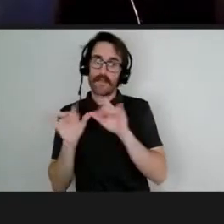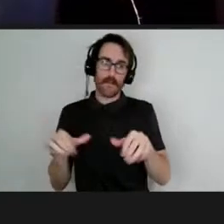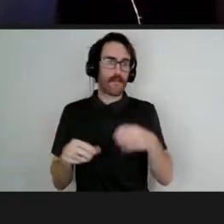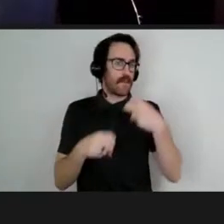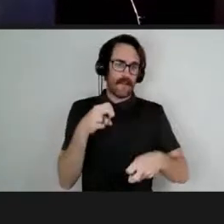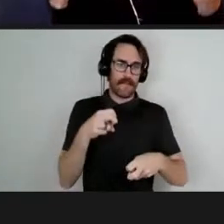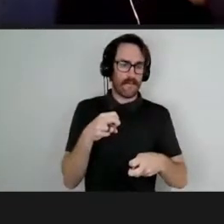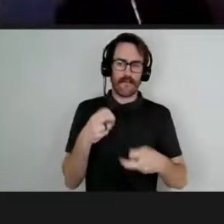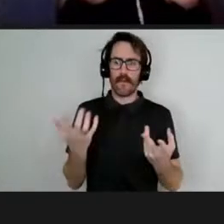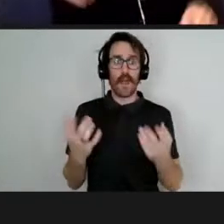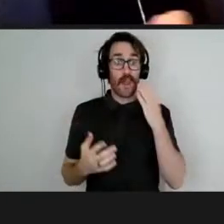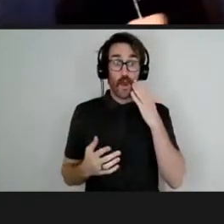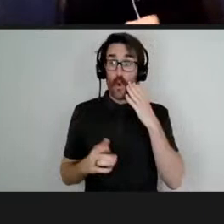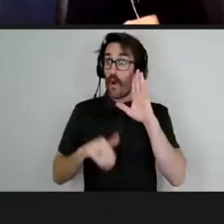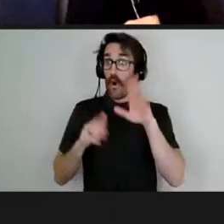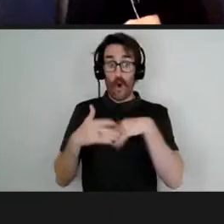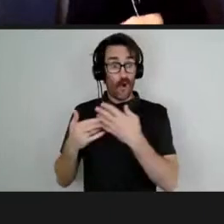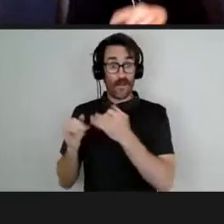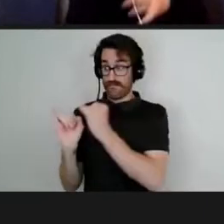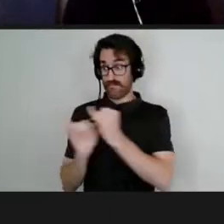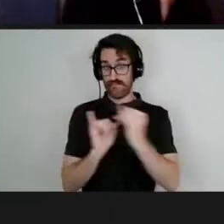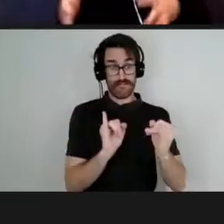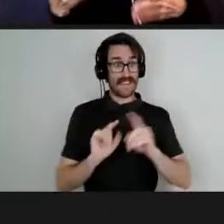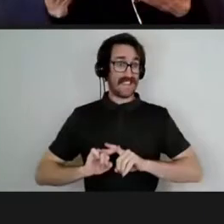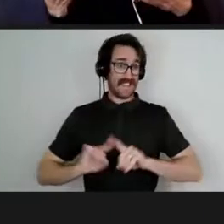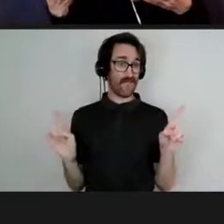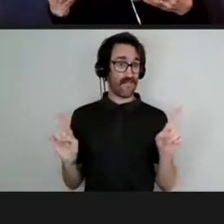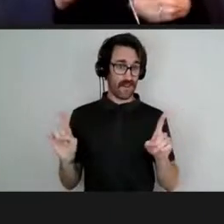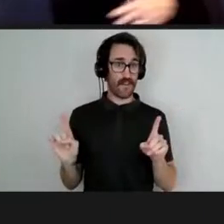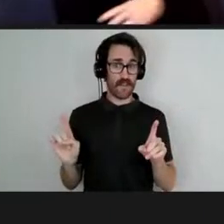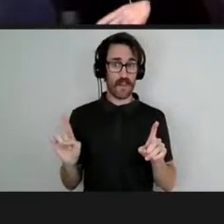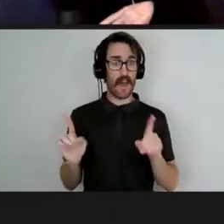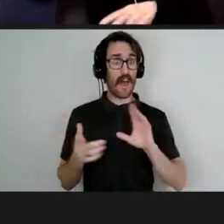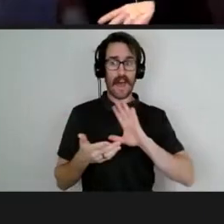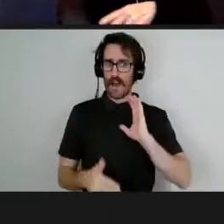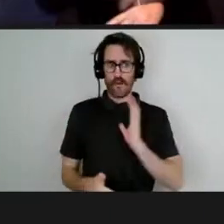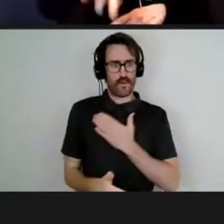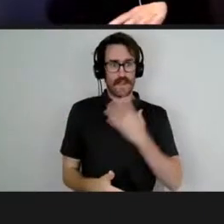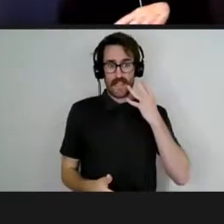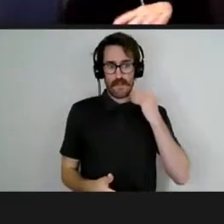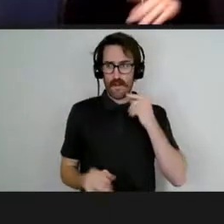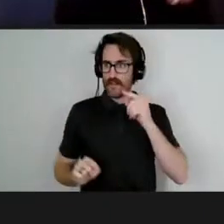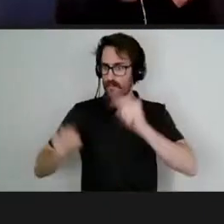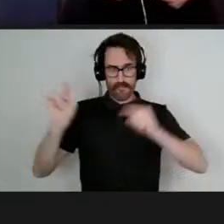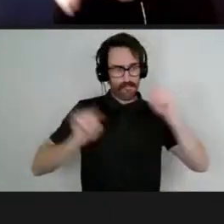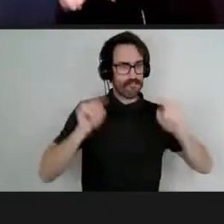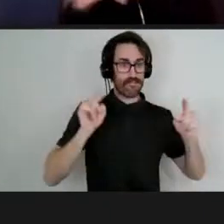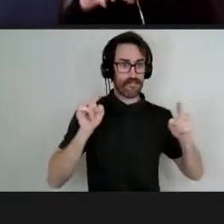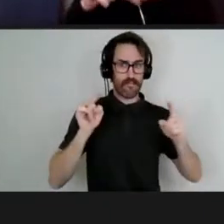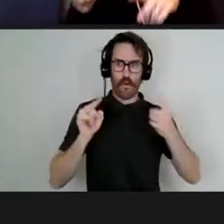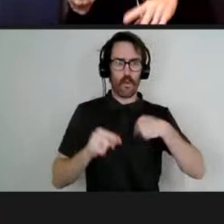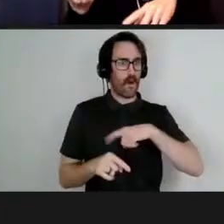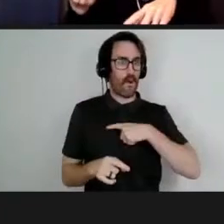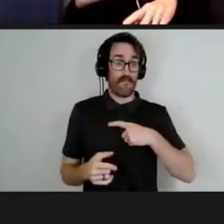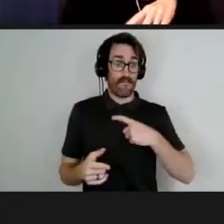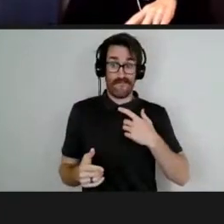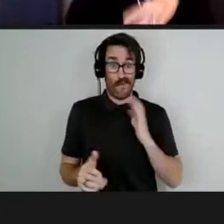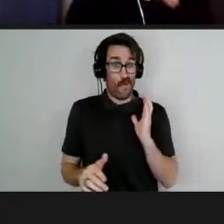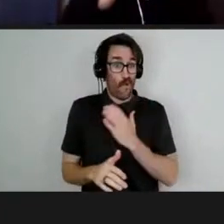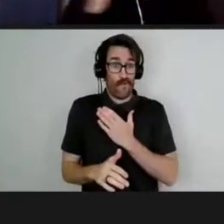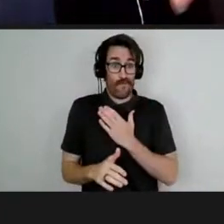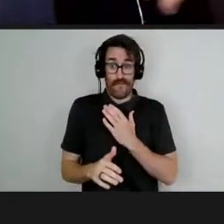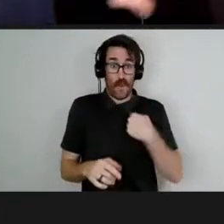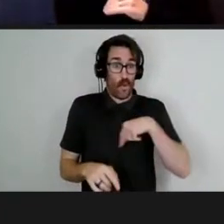all experienced this differently. But I think most of us would say we're tired. And about the only thing that